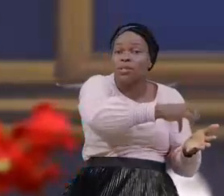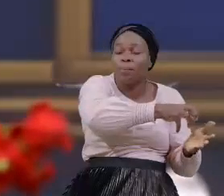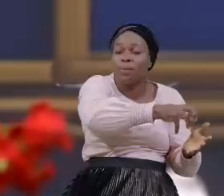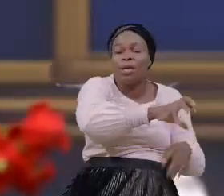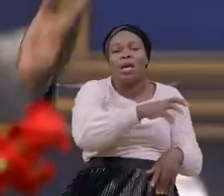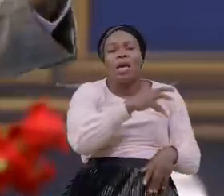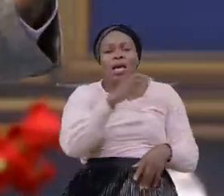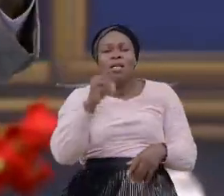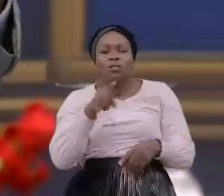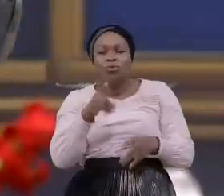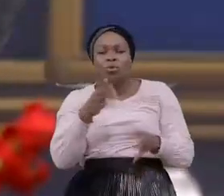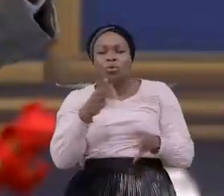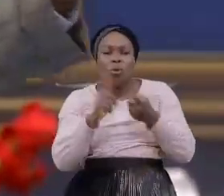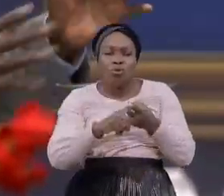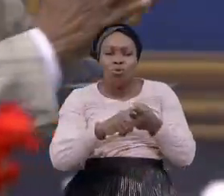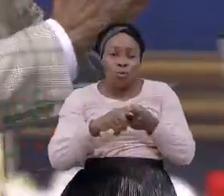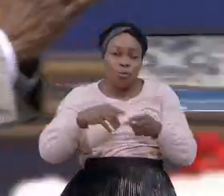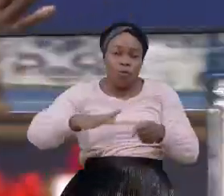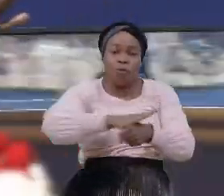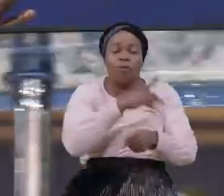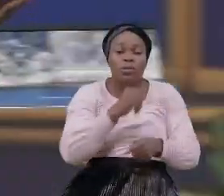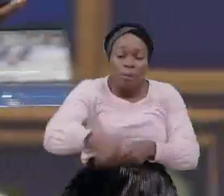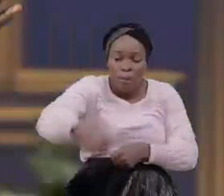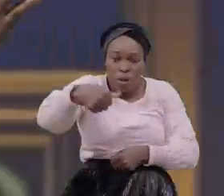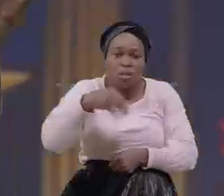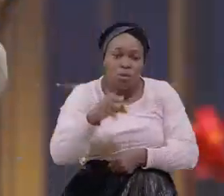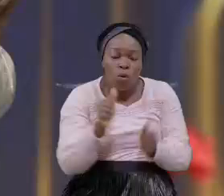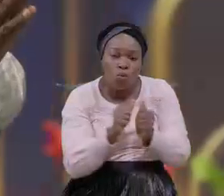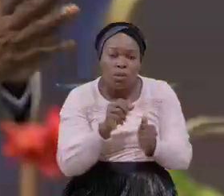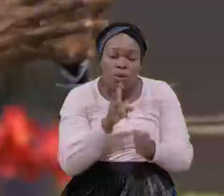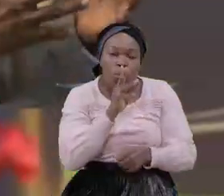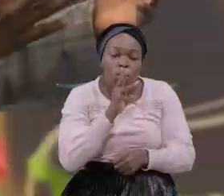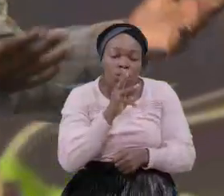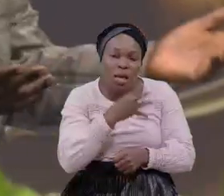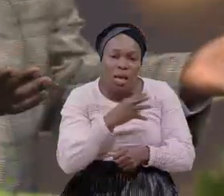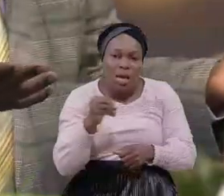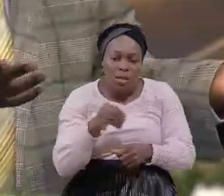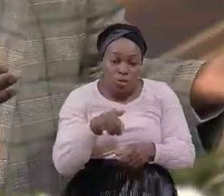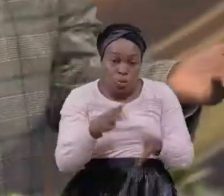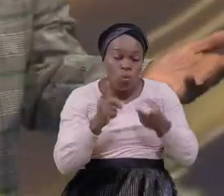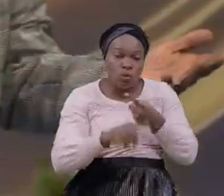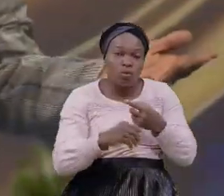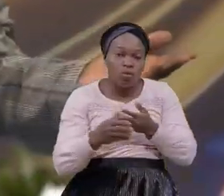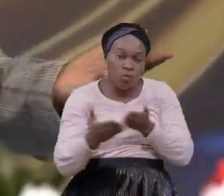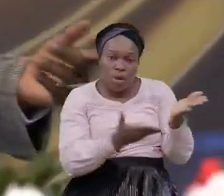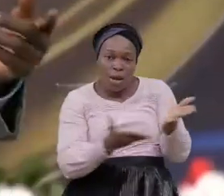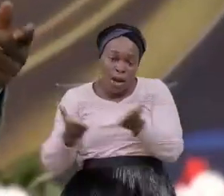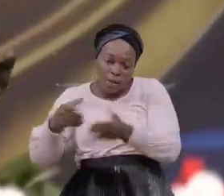to carry the bucket, and somebody said, come, come, come. Do you know an accident just happened